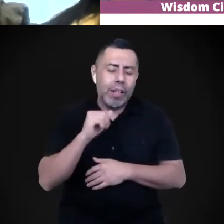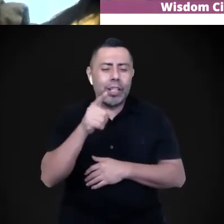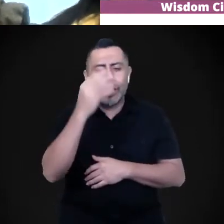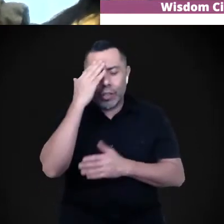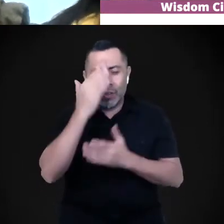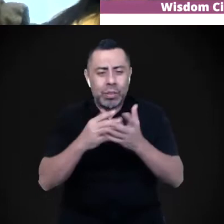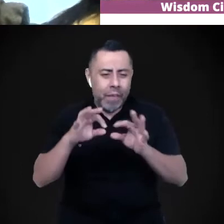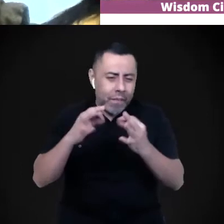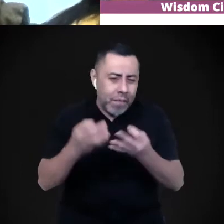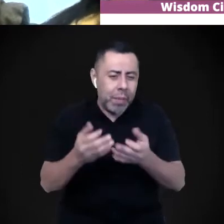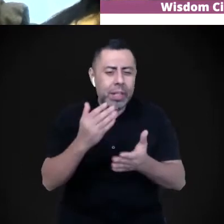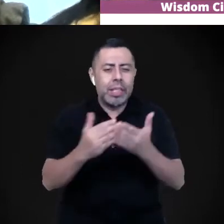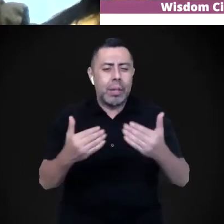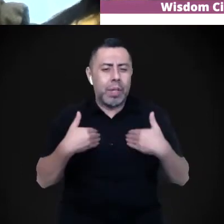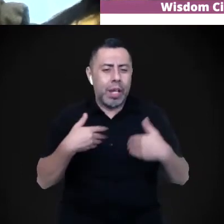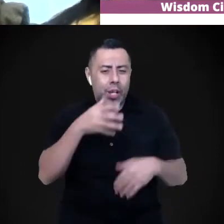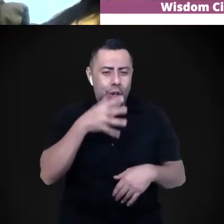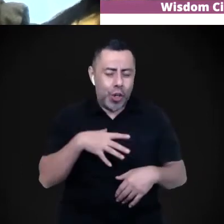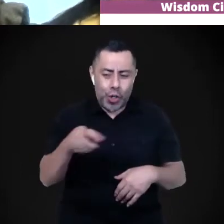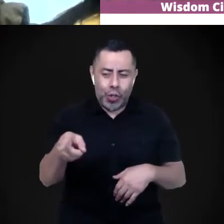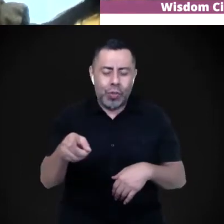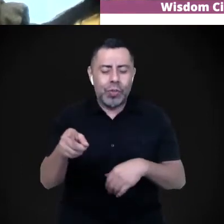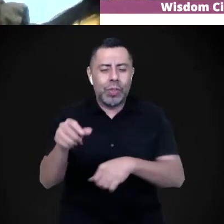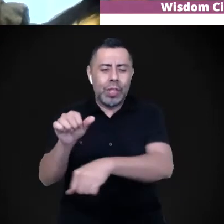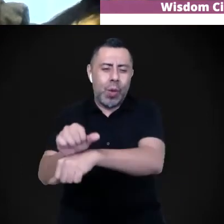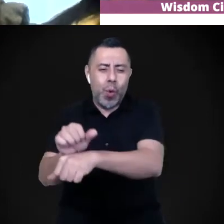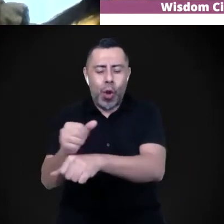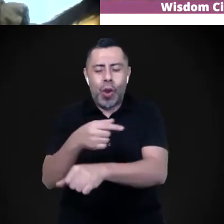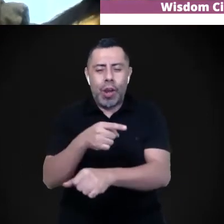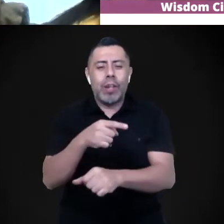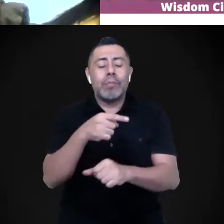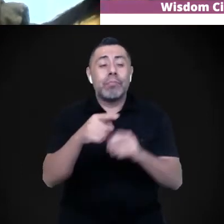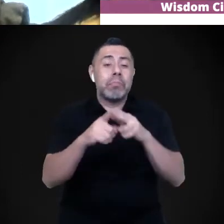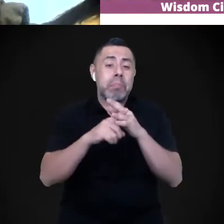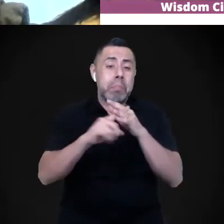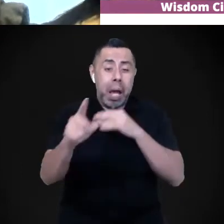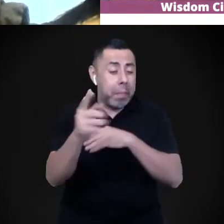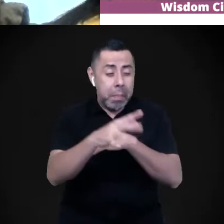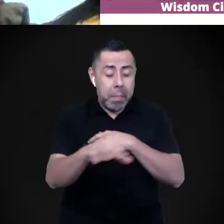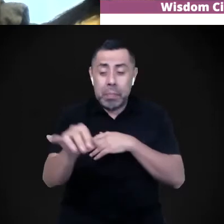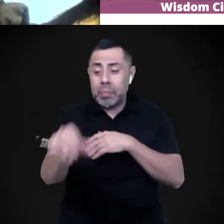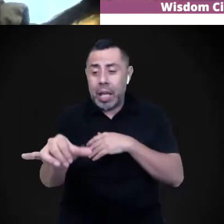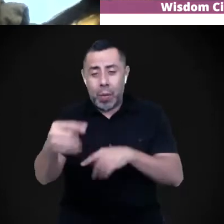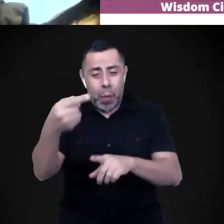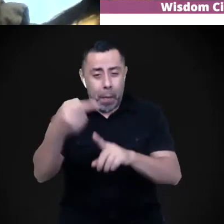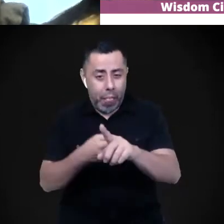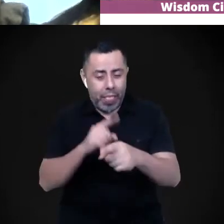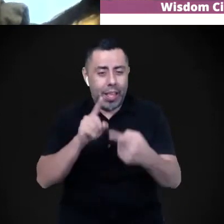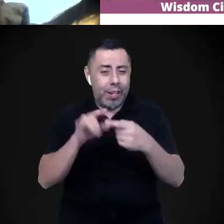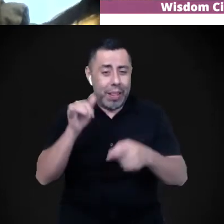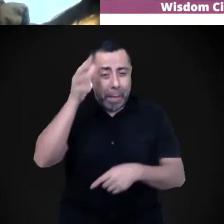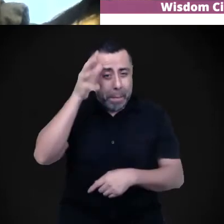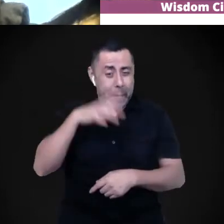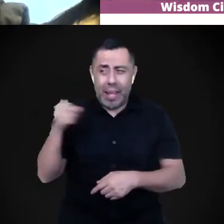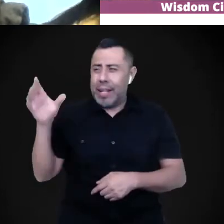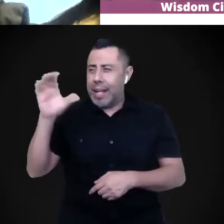with that were working. She stayed out there for a month until he found her and he took her home. And she stayed in